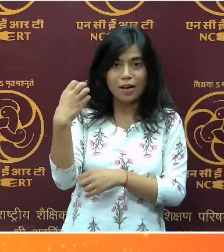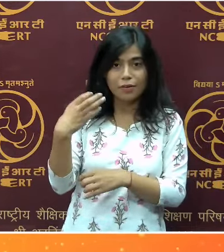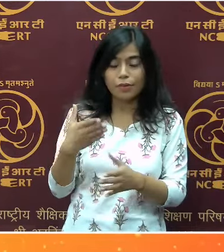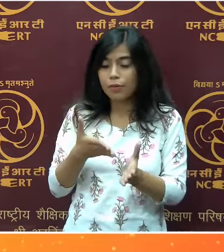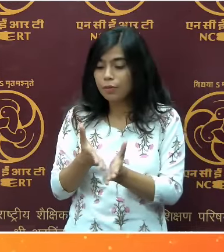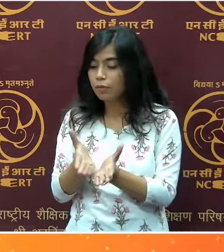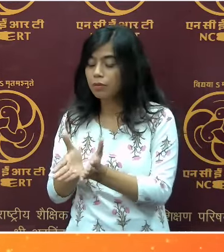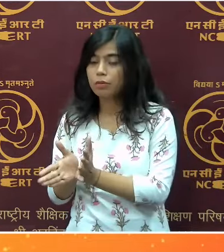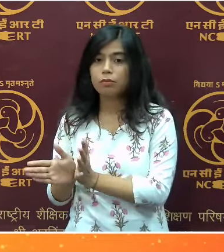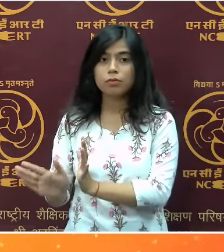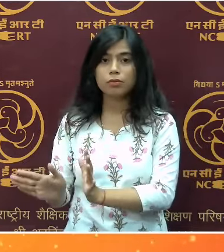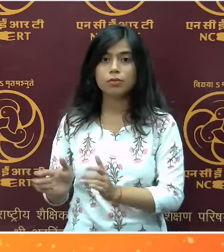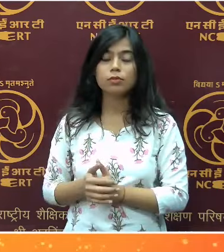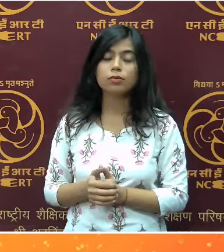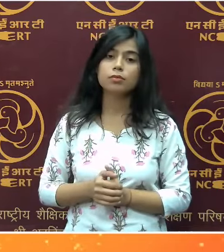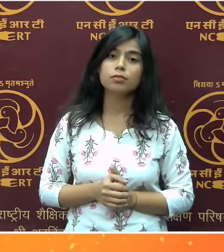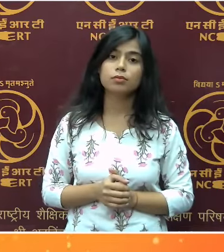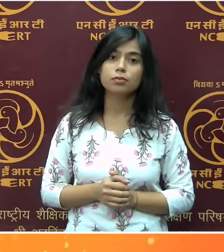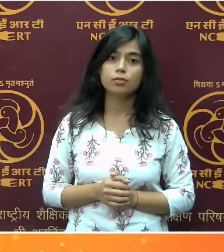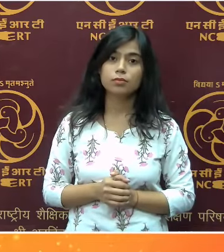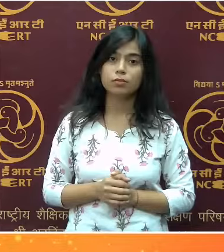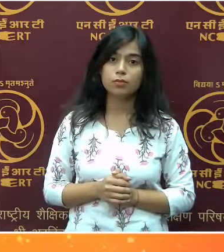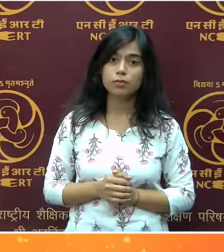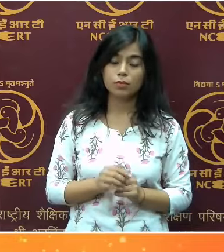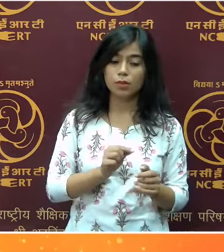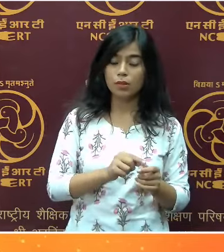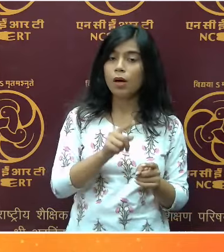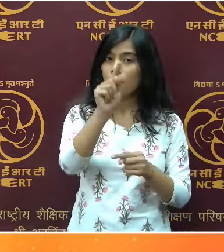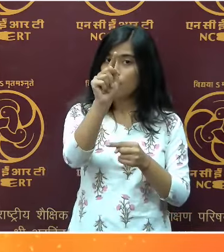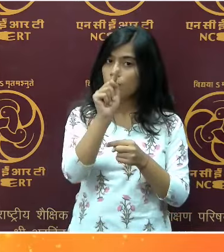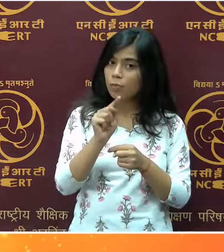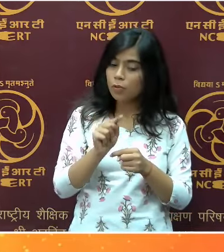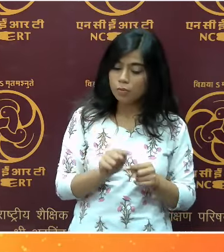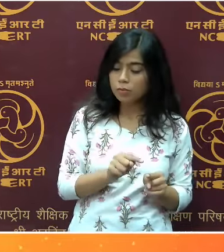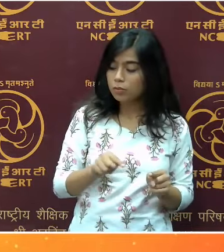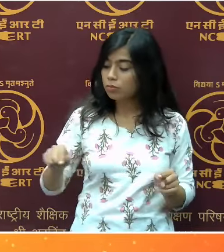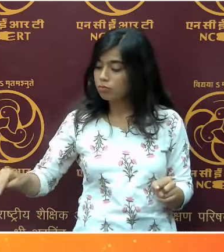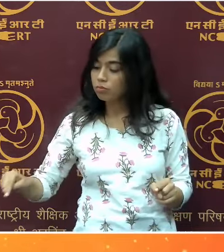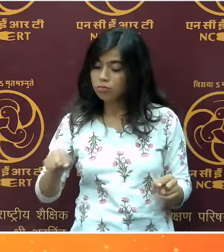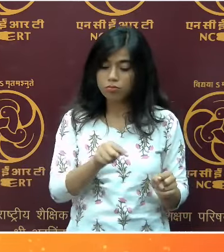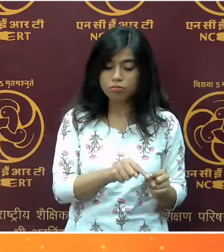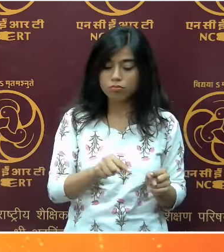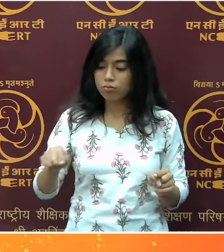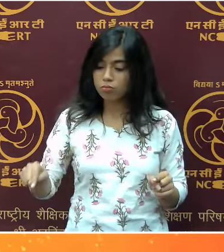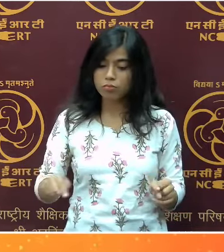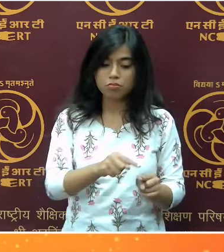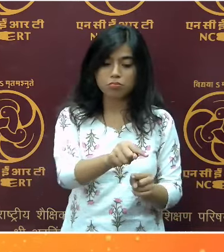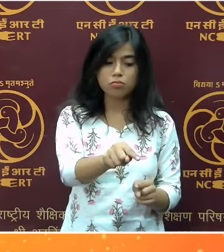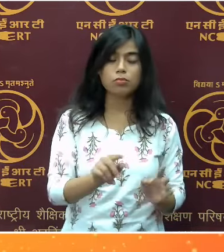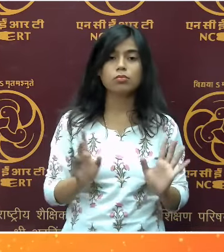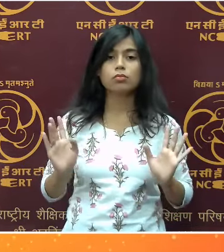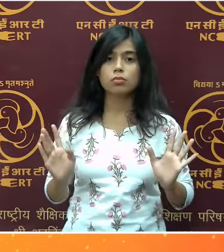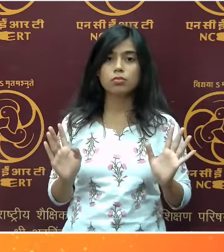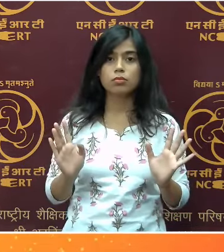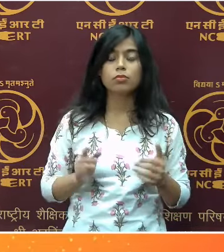order to bring another charge to that particular point, we have to do some work. That work is stored as